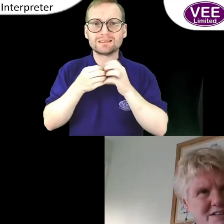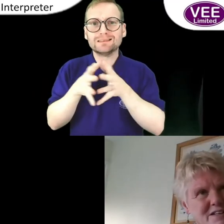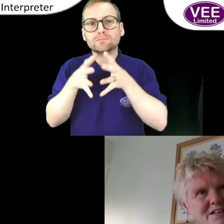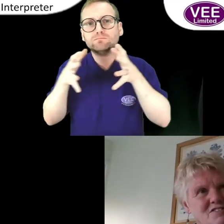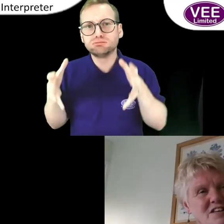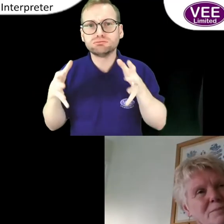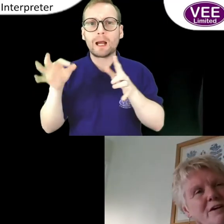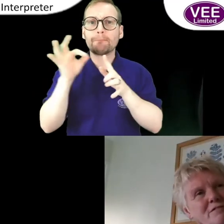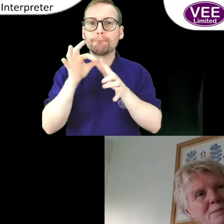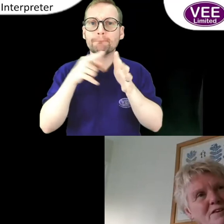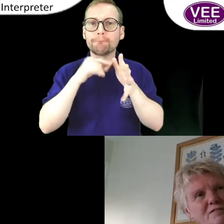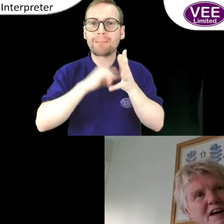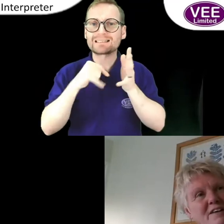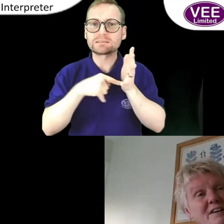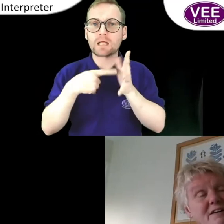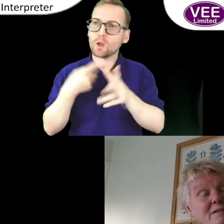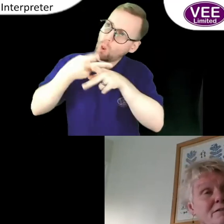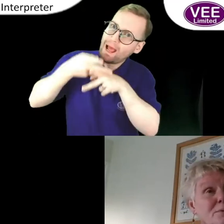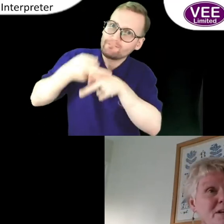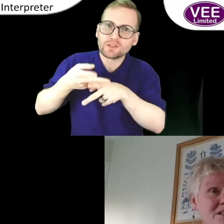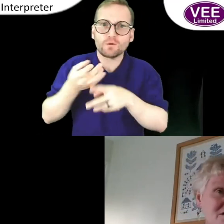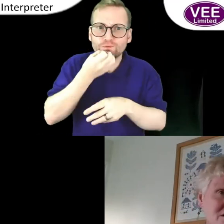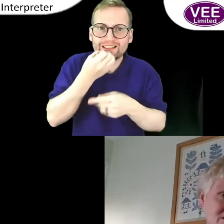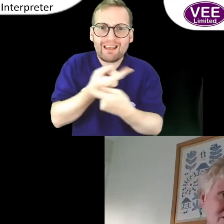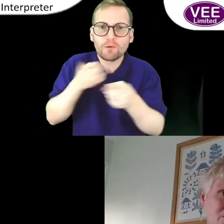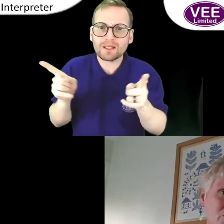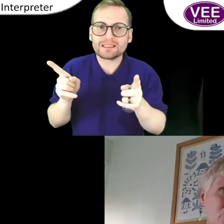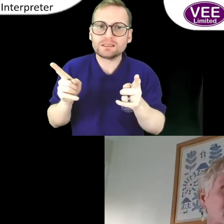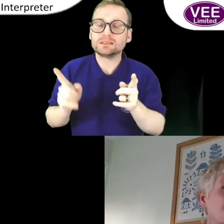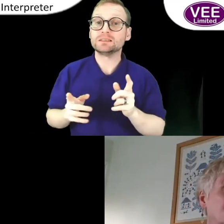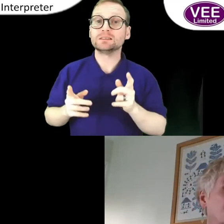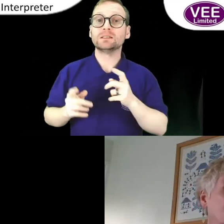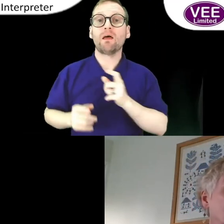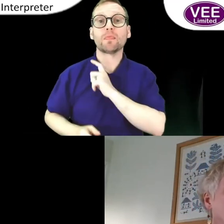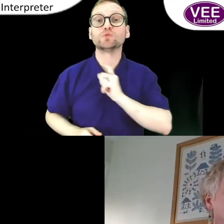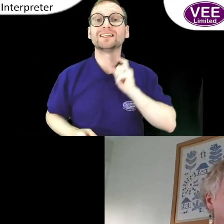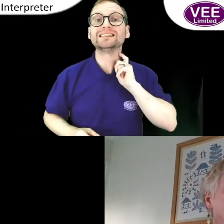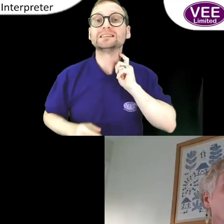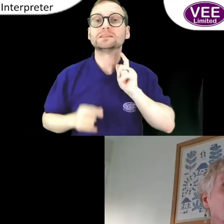pasta to keep everybody fed. The priest who